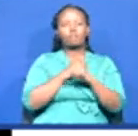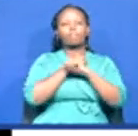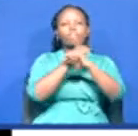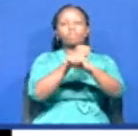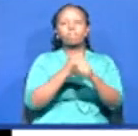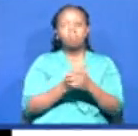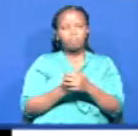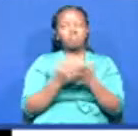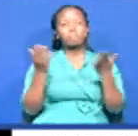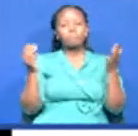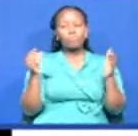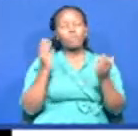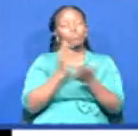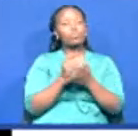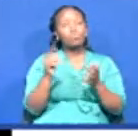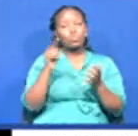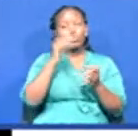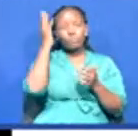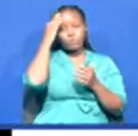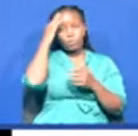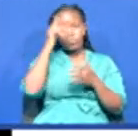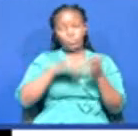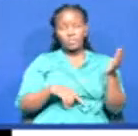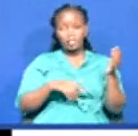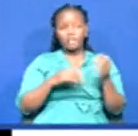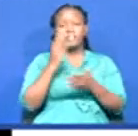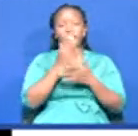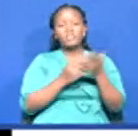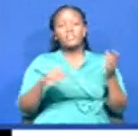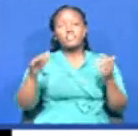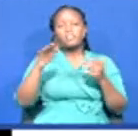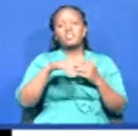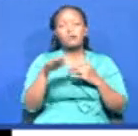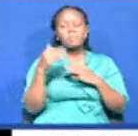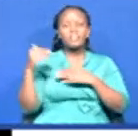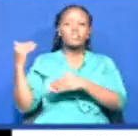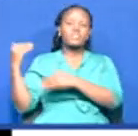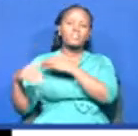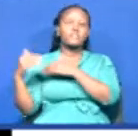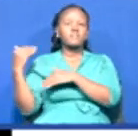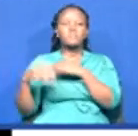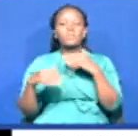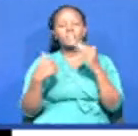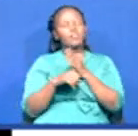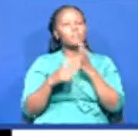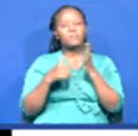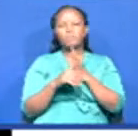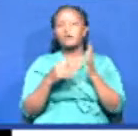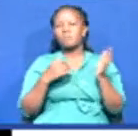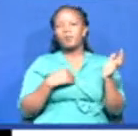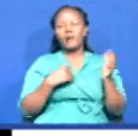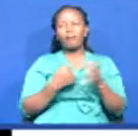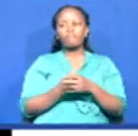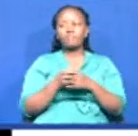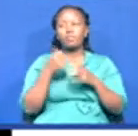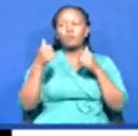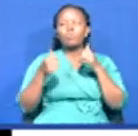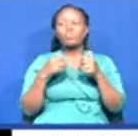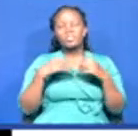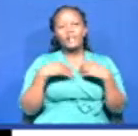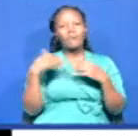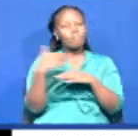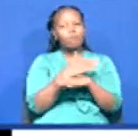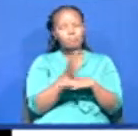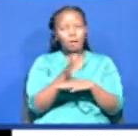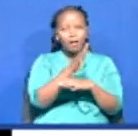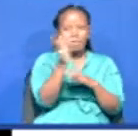do know that in some places our border is porous, what we normally call panya routes. We